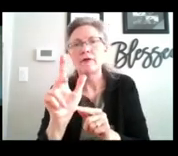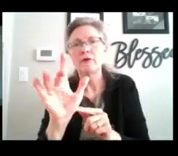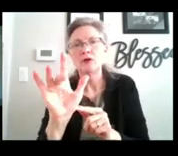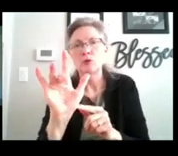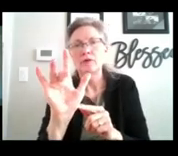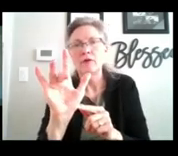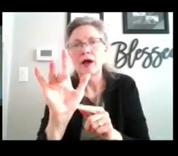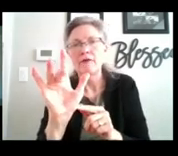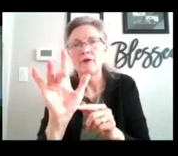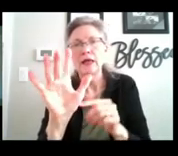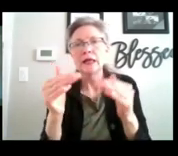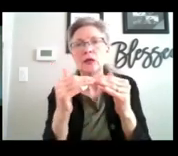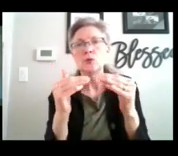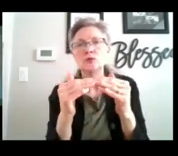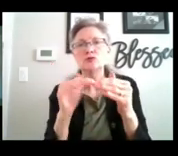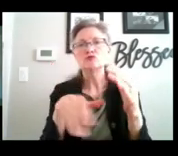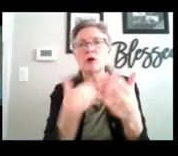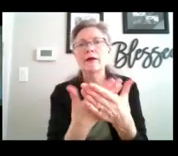end up with